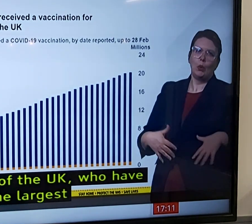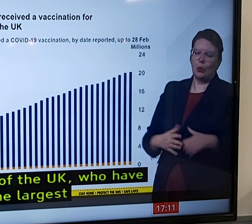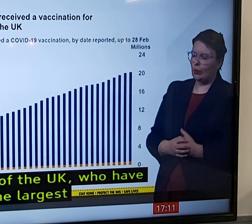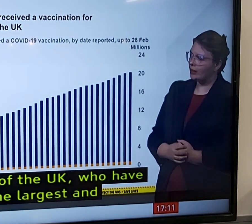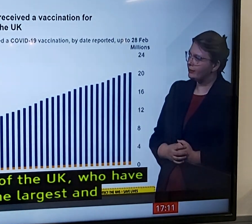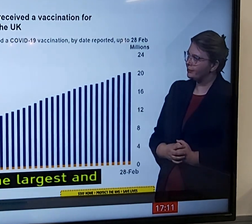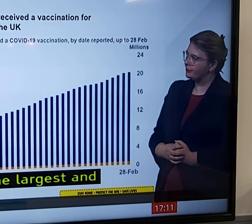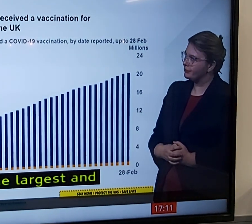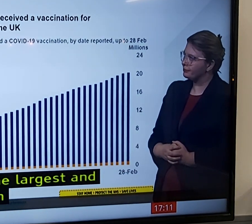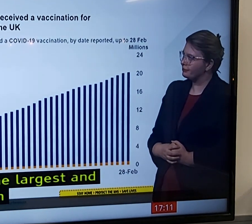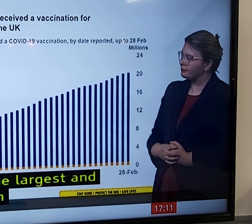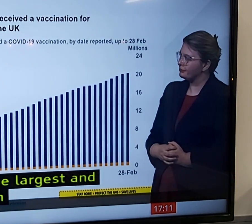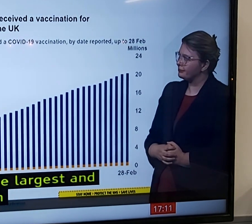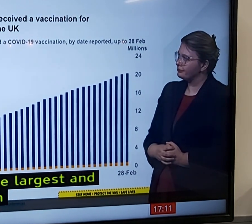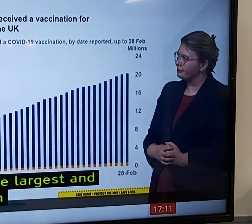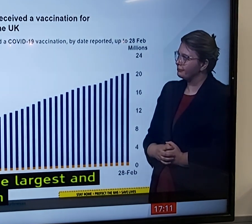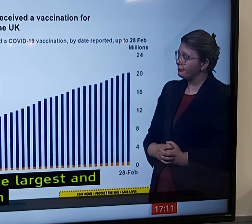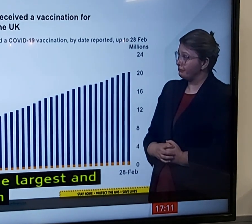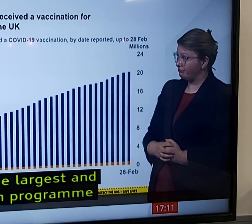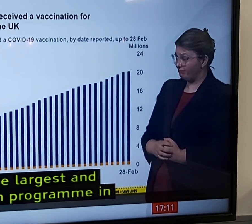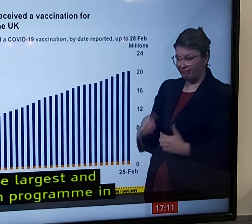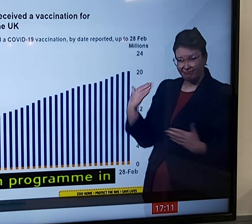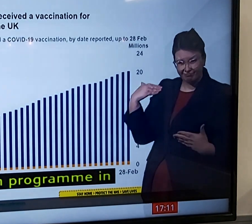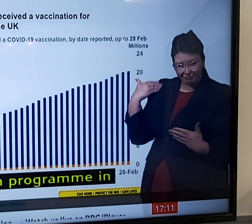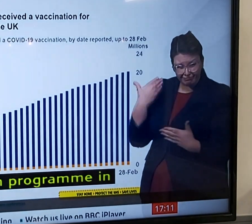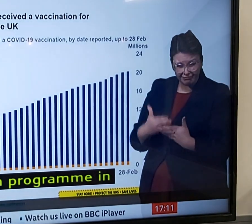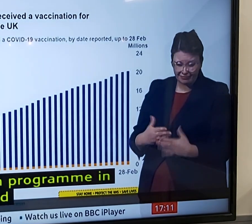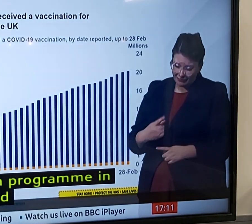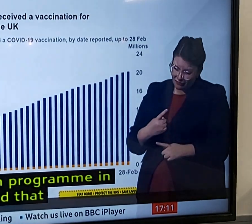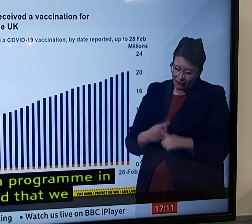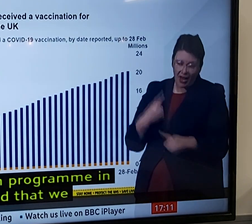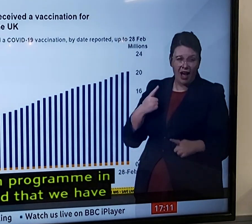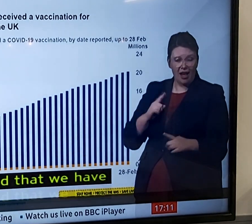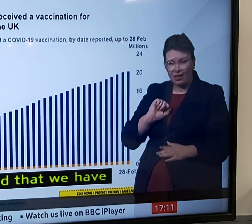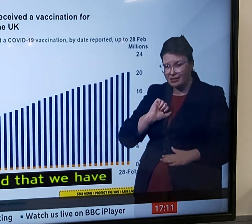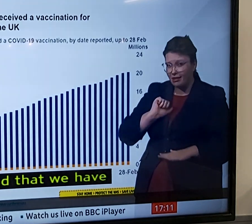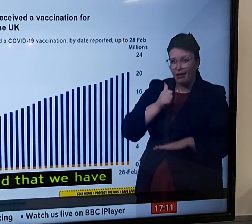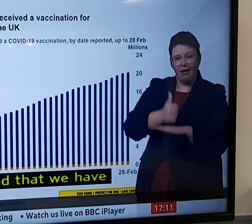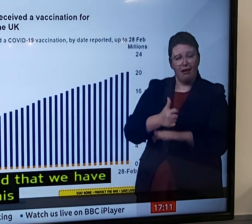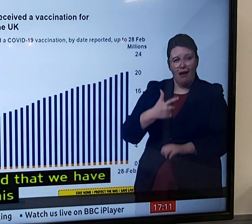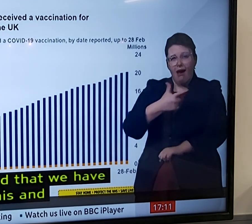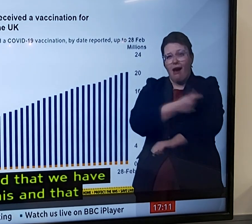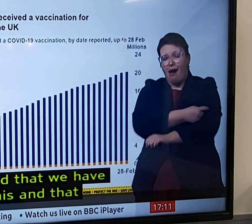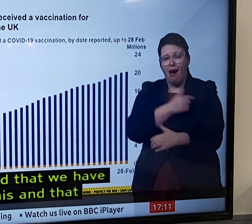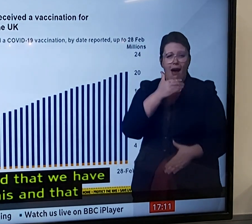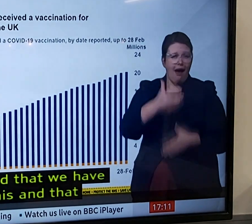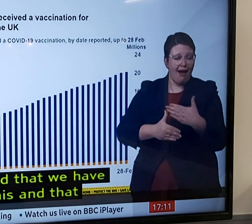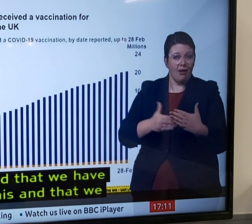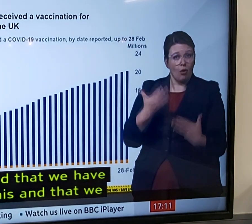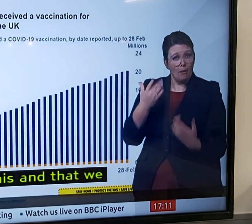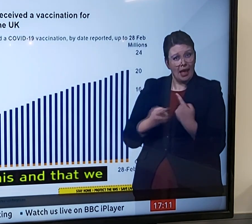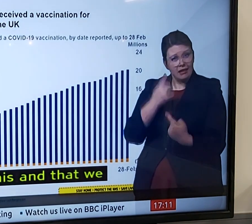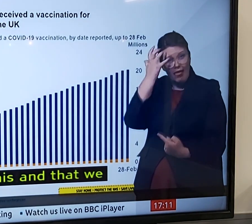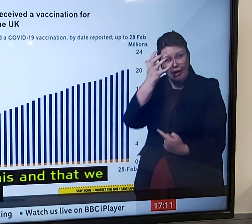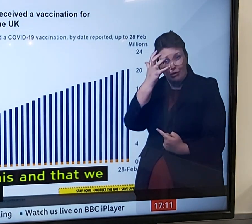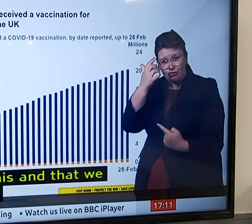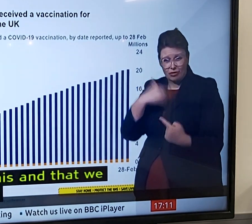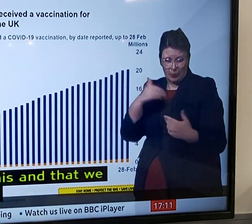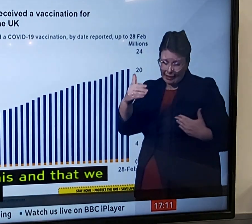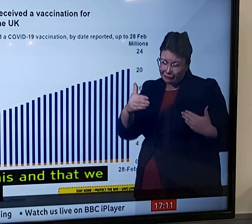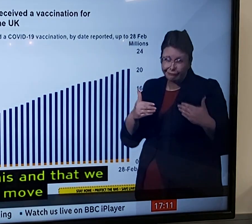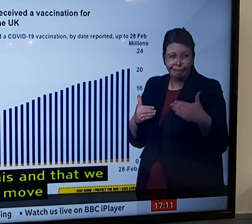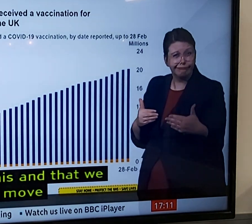able to do this, and that we've been able to move so much faster than any other similar sized nation,